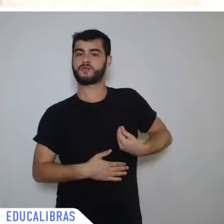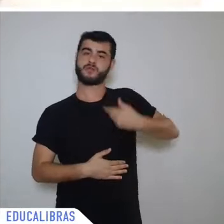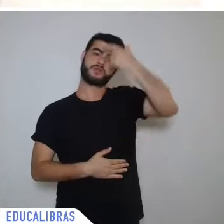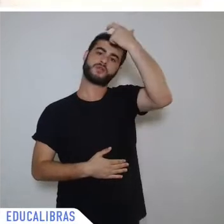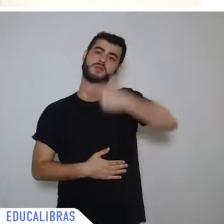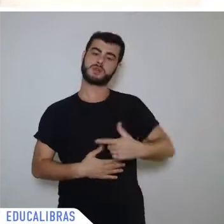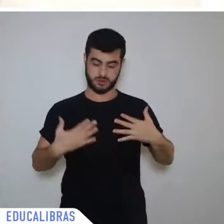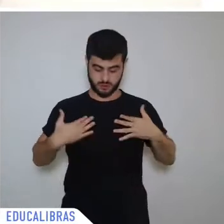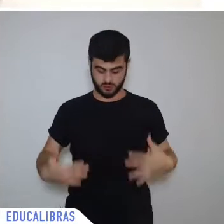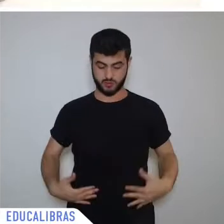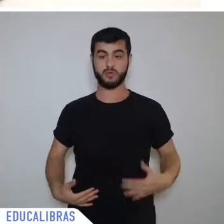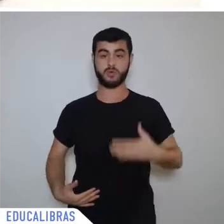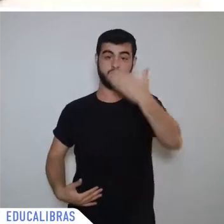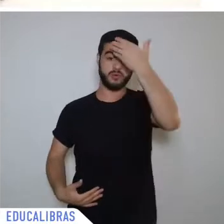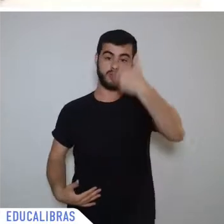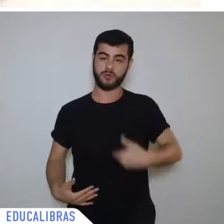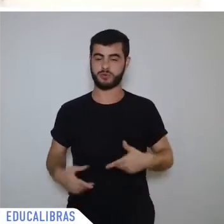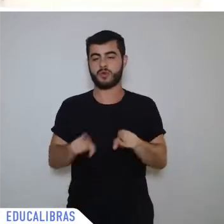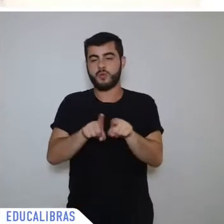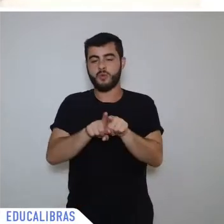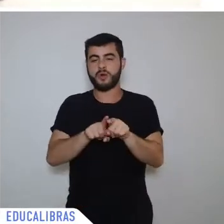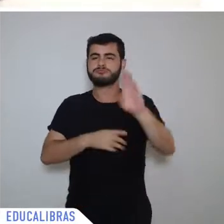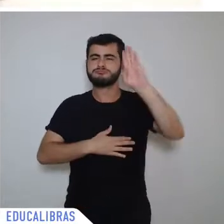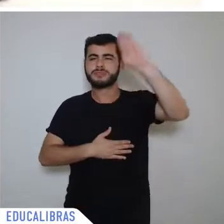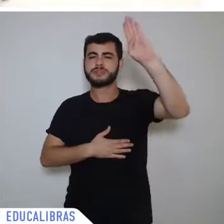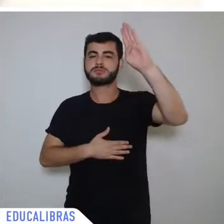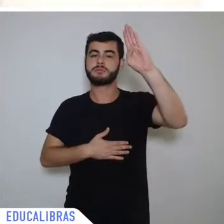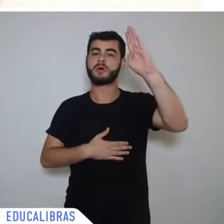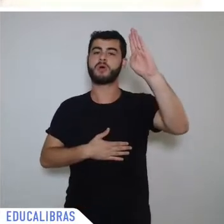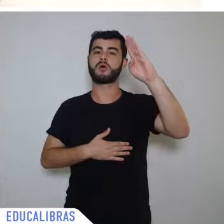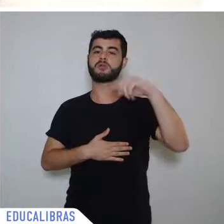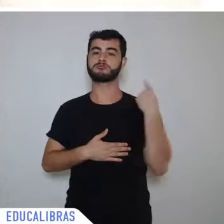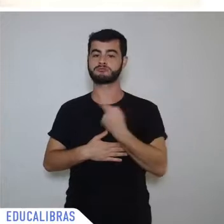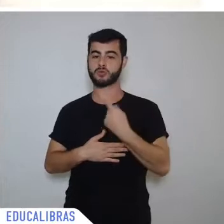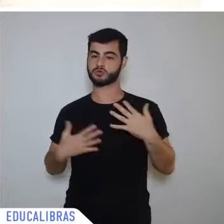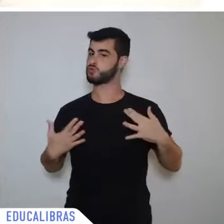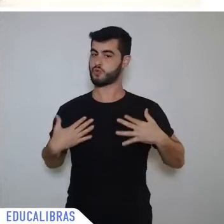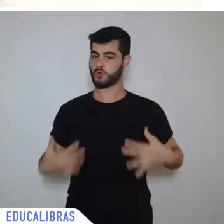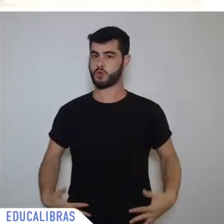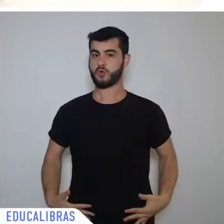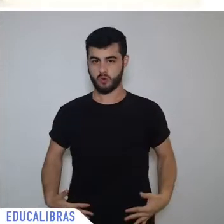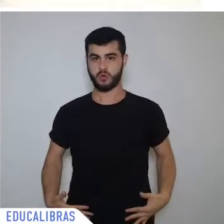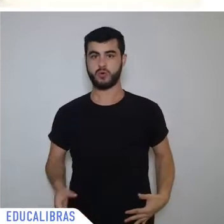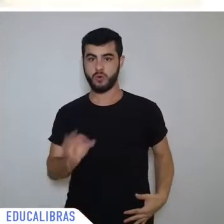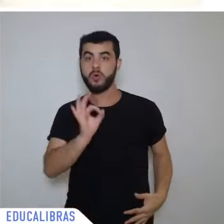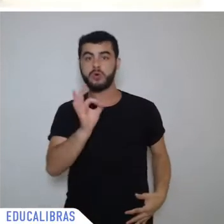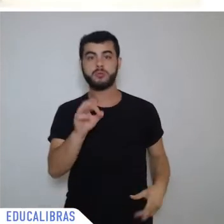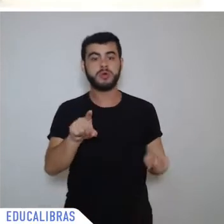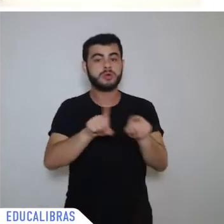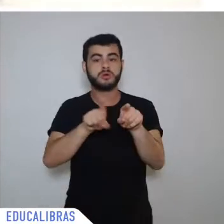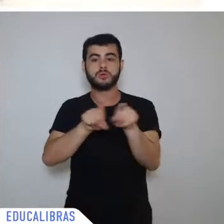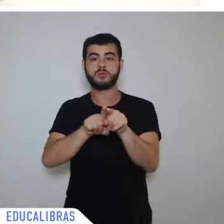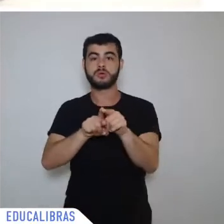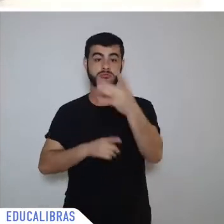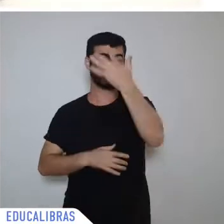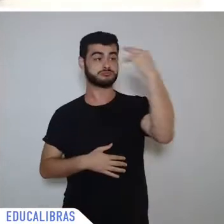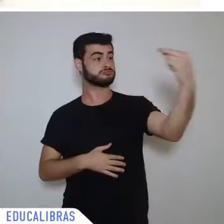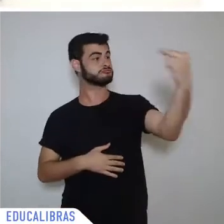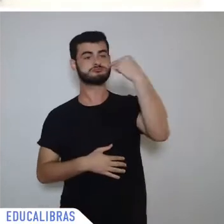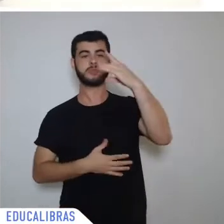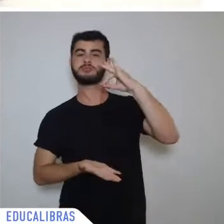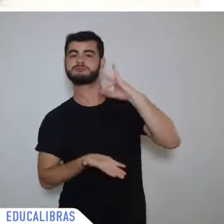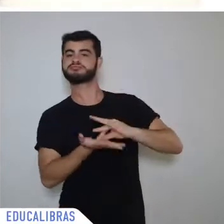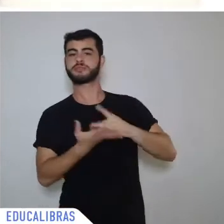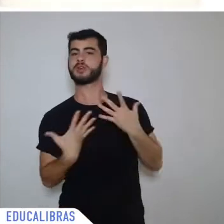existing of our gender, especially as bodies that are not being thought of